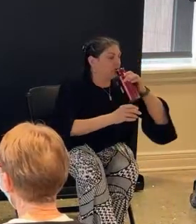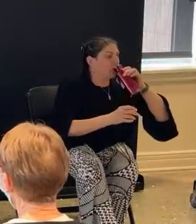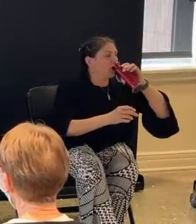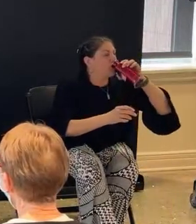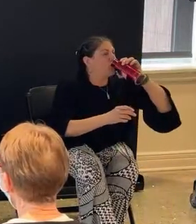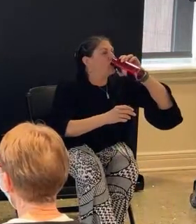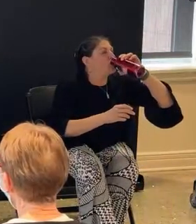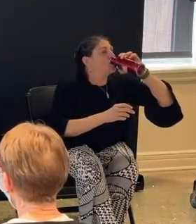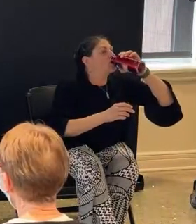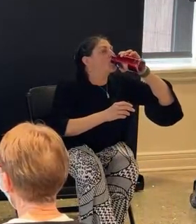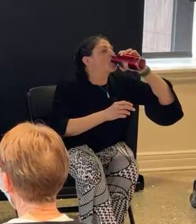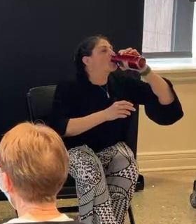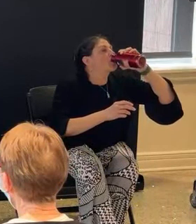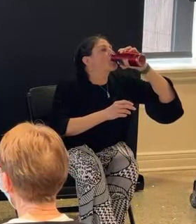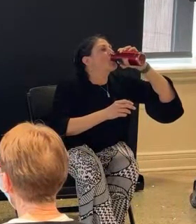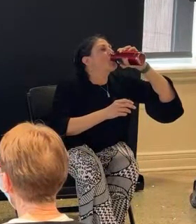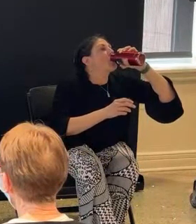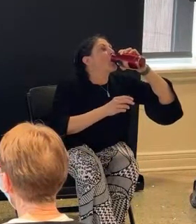visual arts.